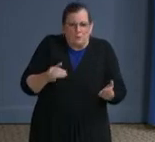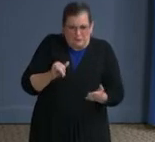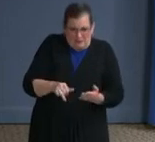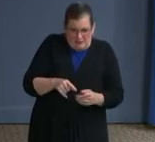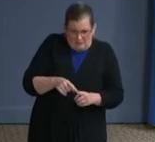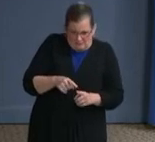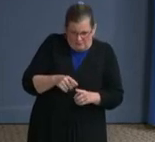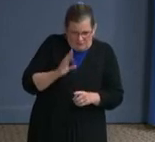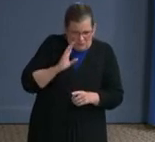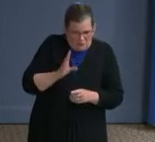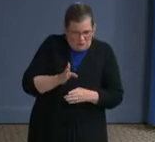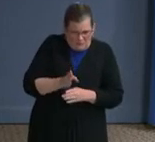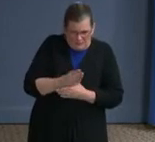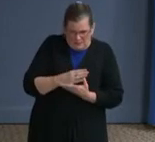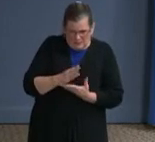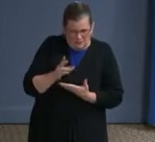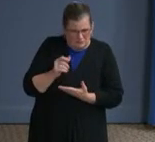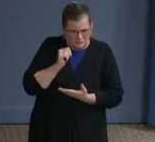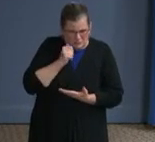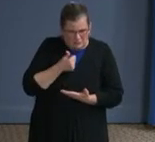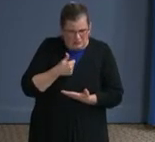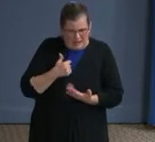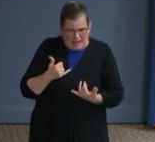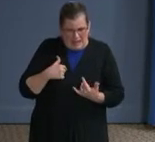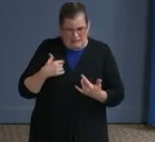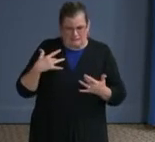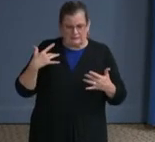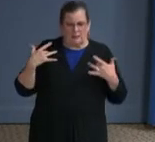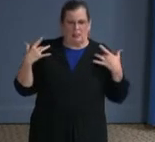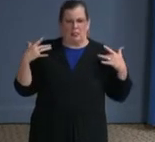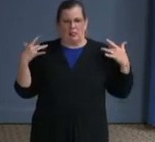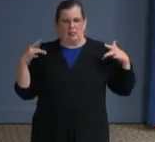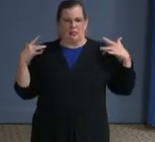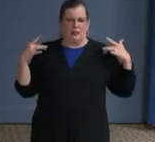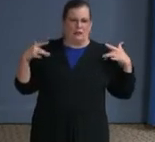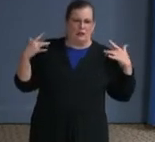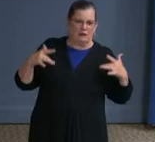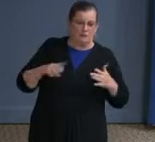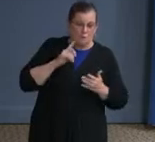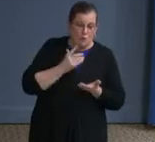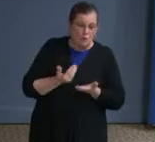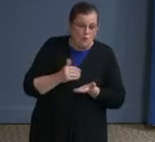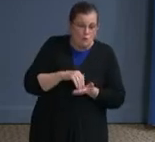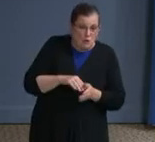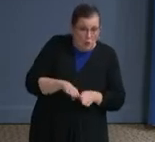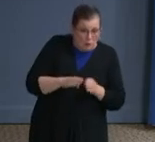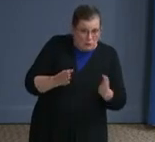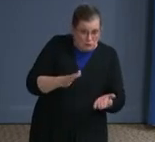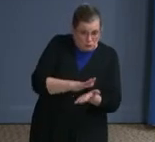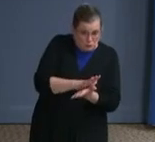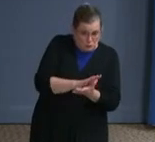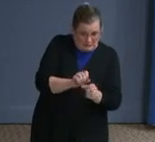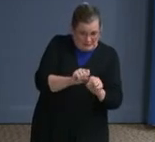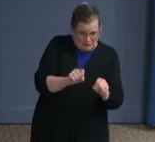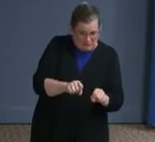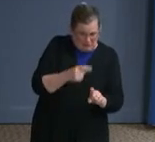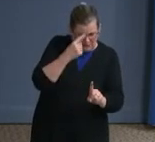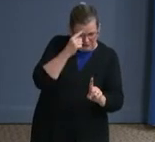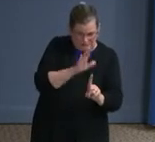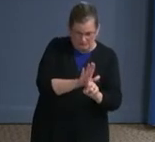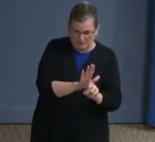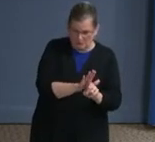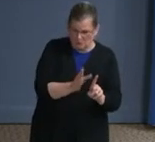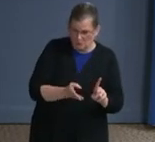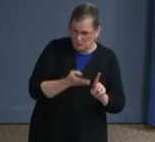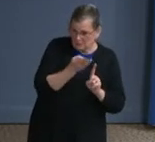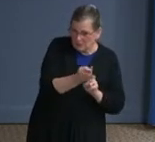know, the council's been fairly hands-off in terms of the reopening, how schools should reopen. Do you think her bill is an appropriate role for